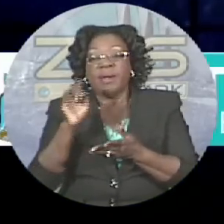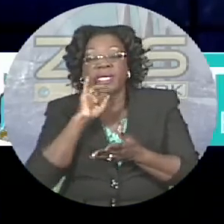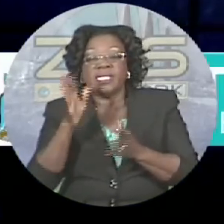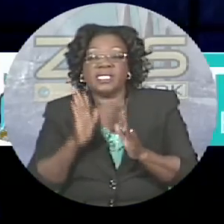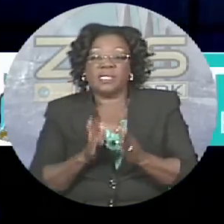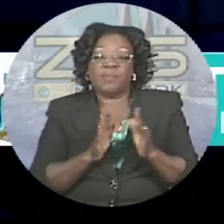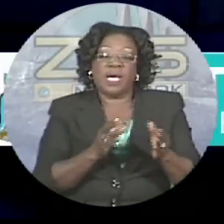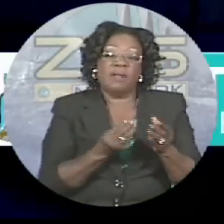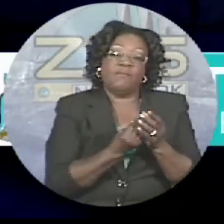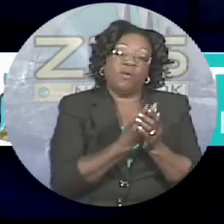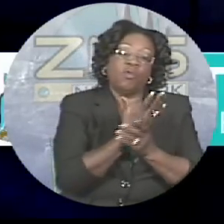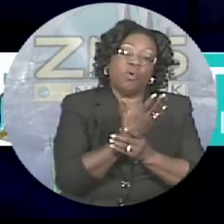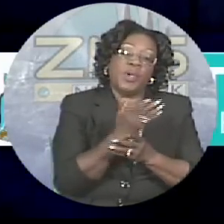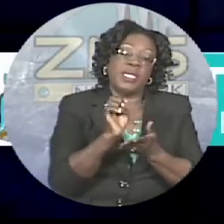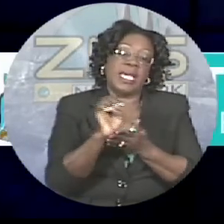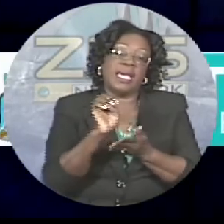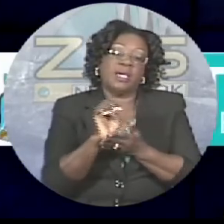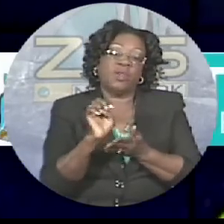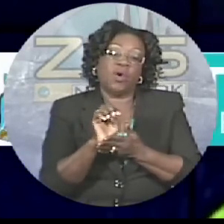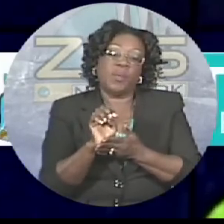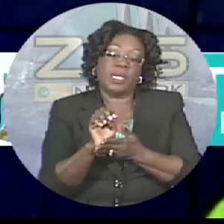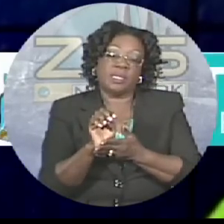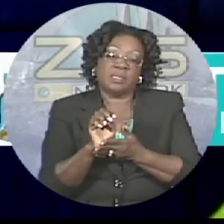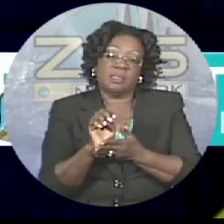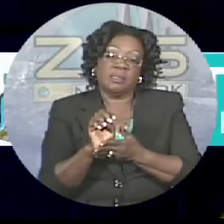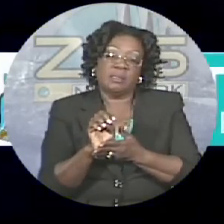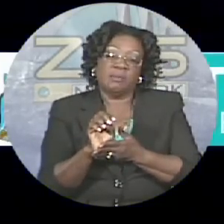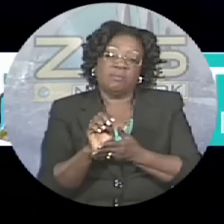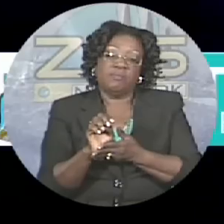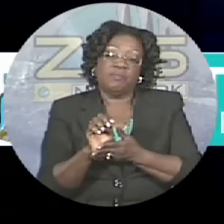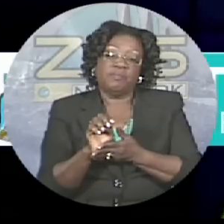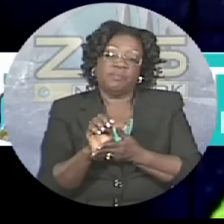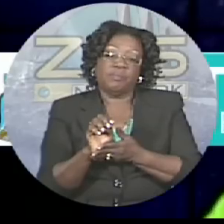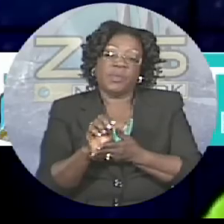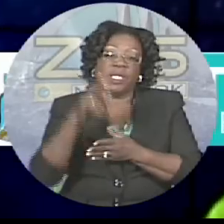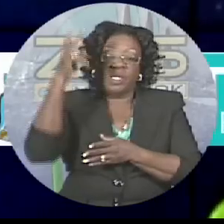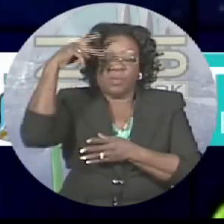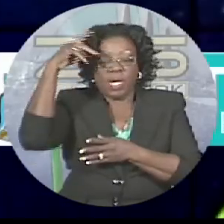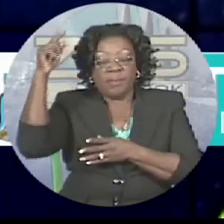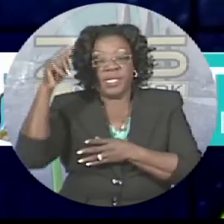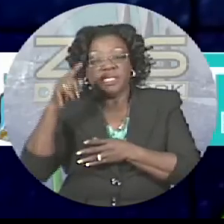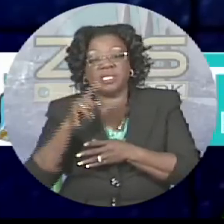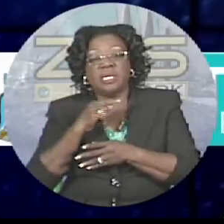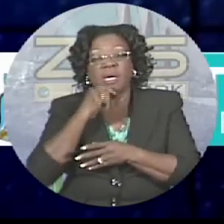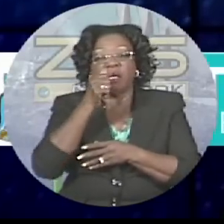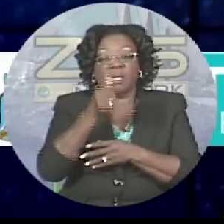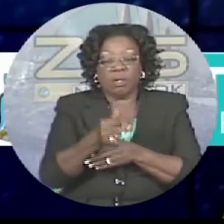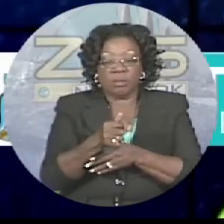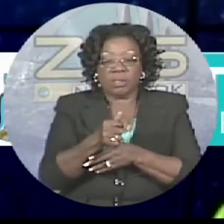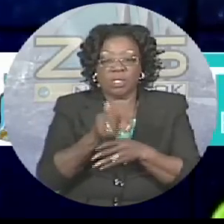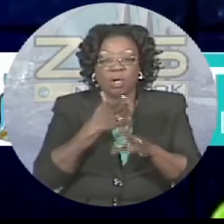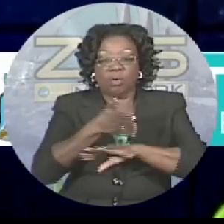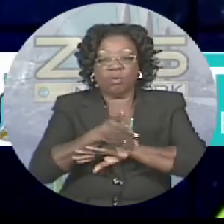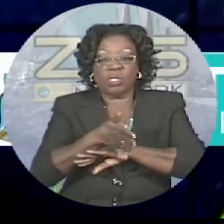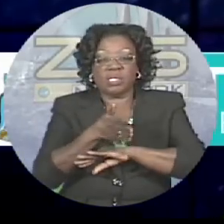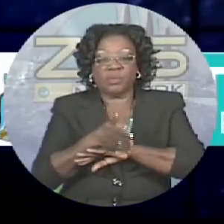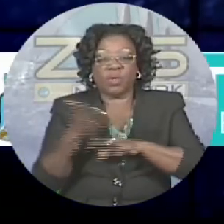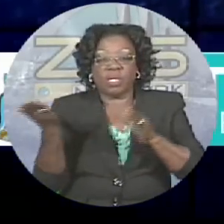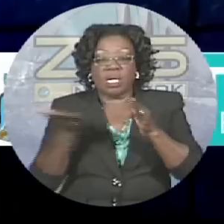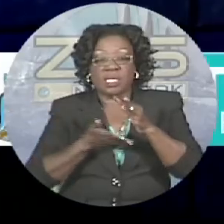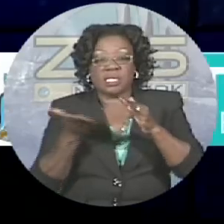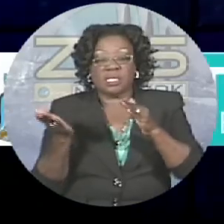for growing the economic pie? Instead, the Prime Minister announced across-the-board